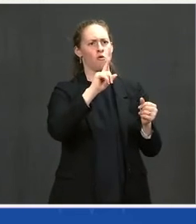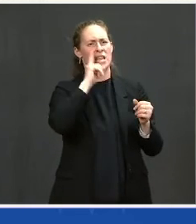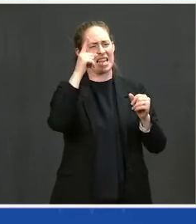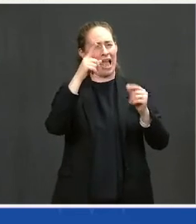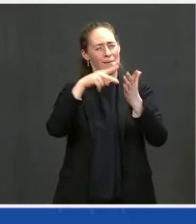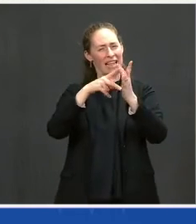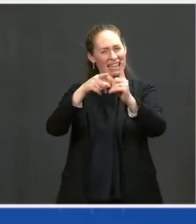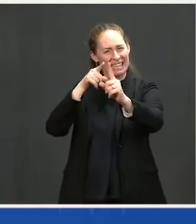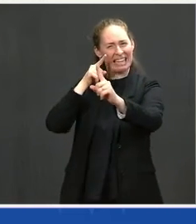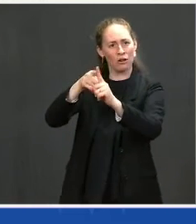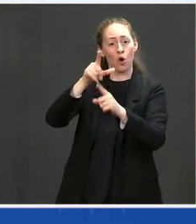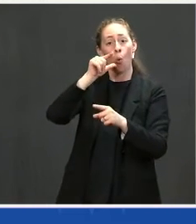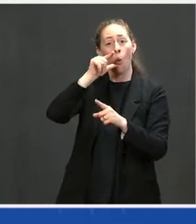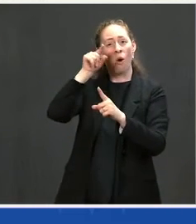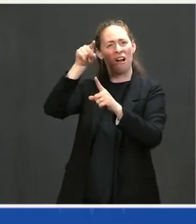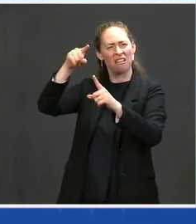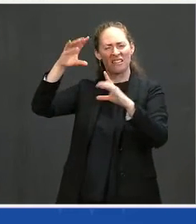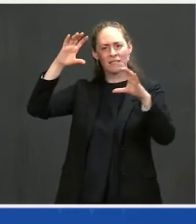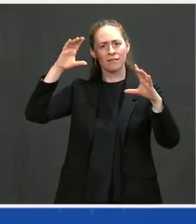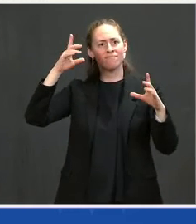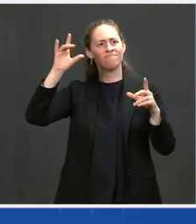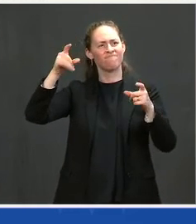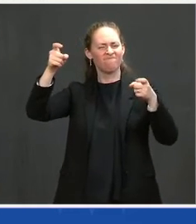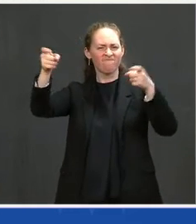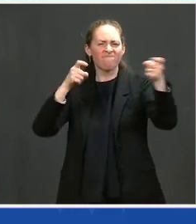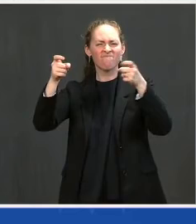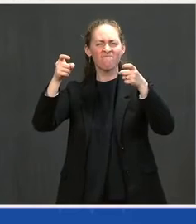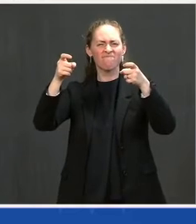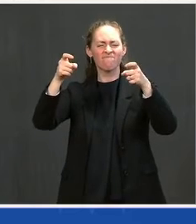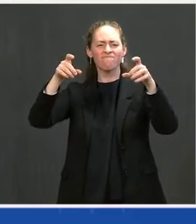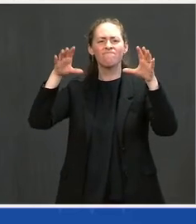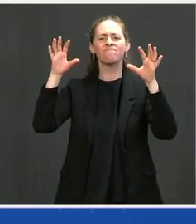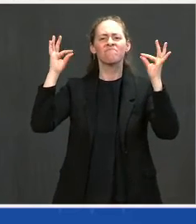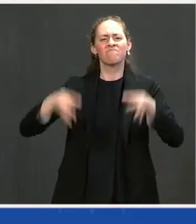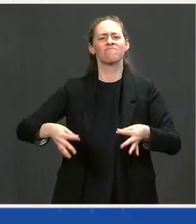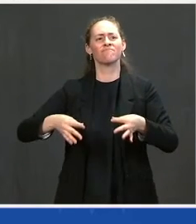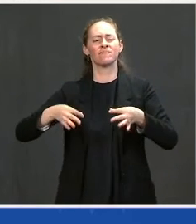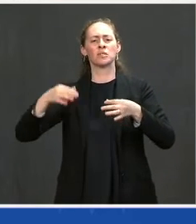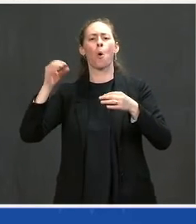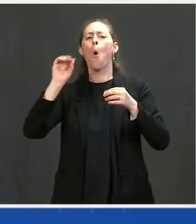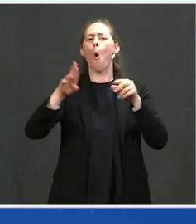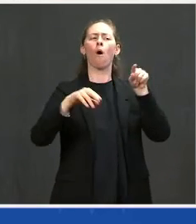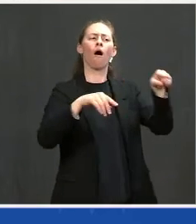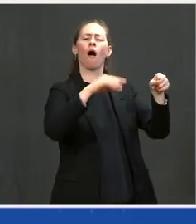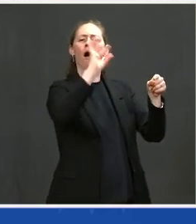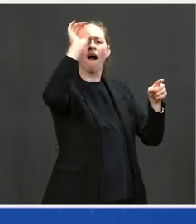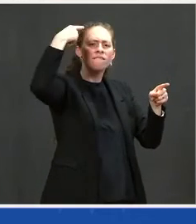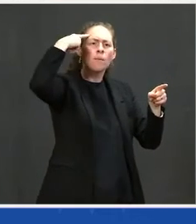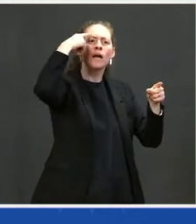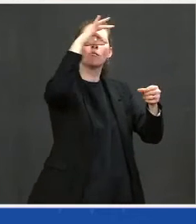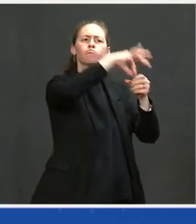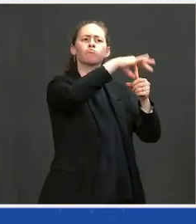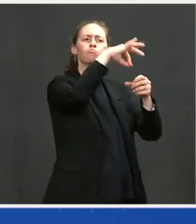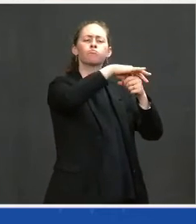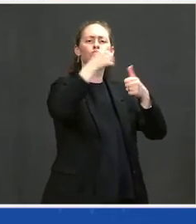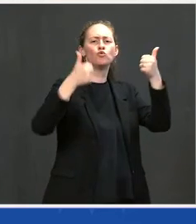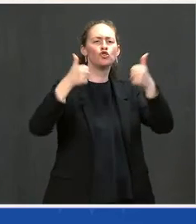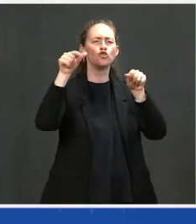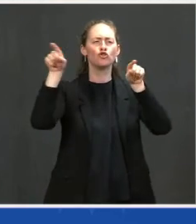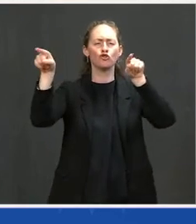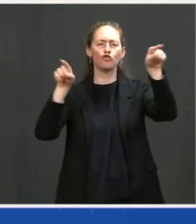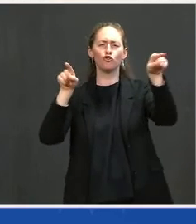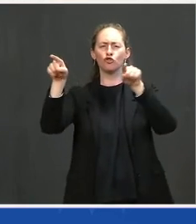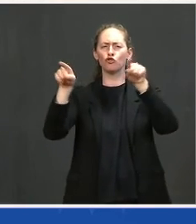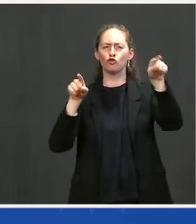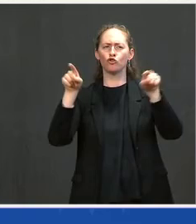what is at stake. Not just with China. Look around the world. We're in